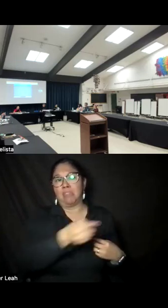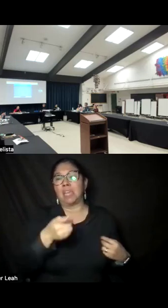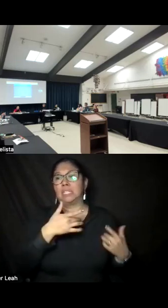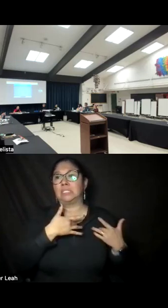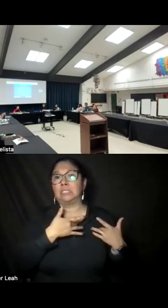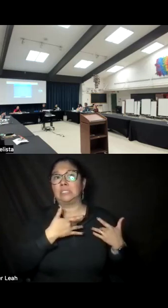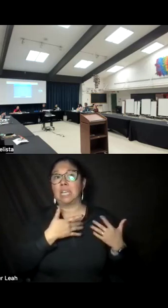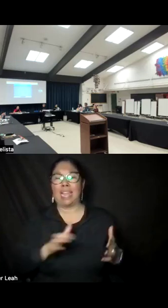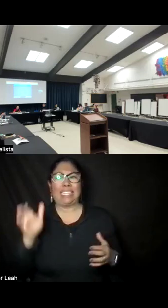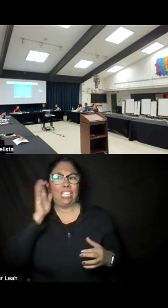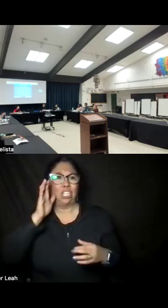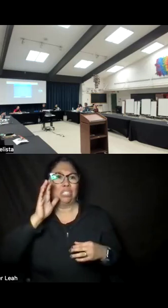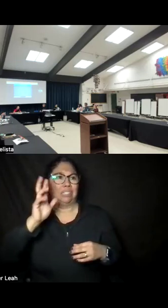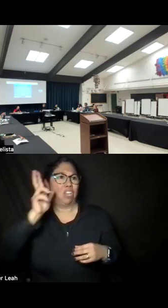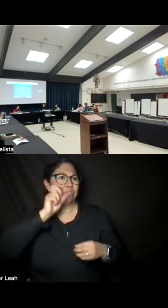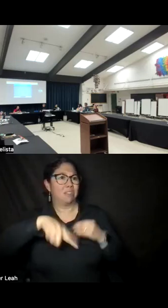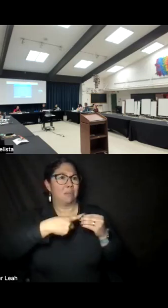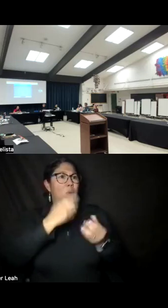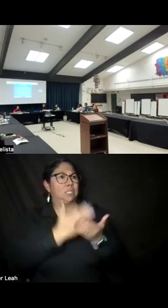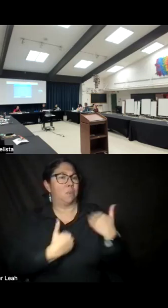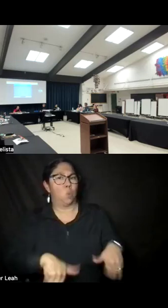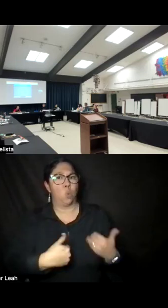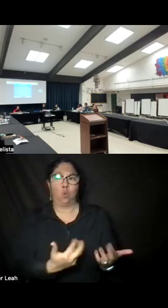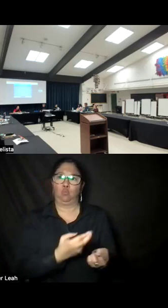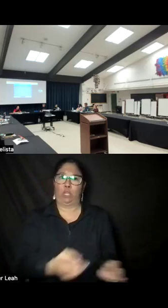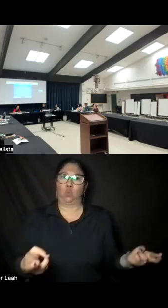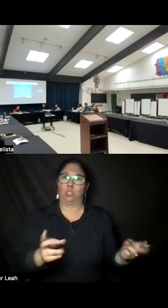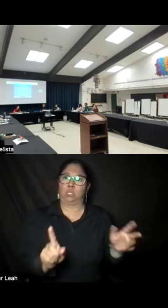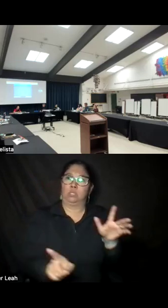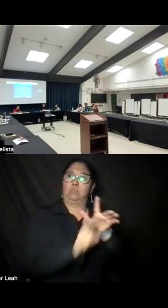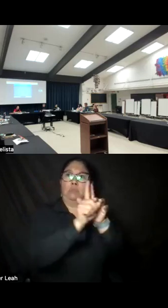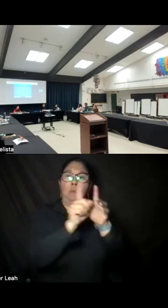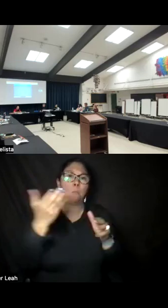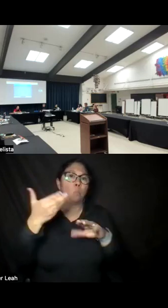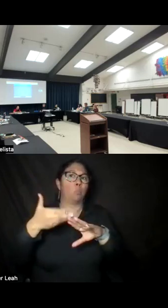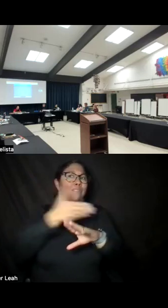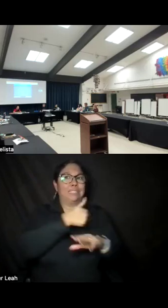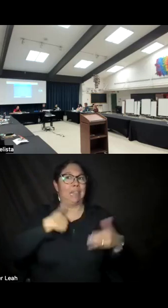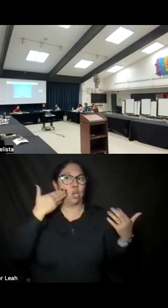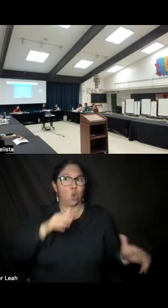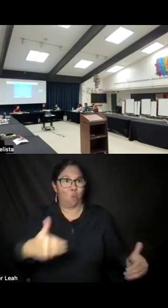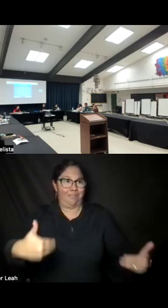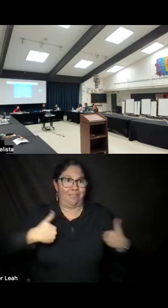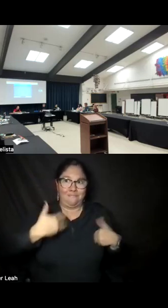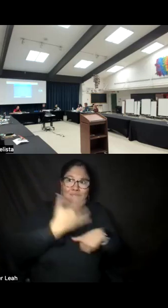and hearing about some of these emerging resources that previously I didn't know existed. And so it's been